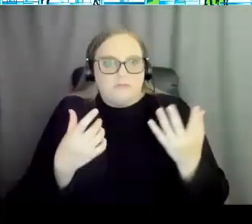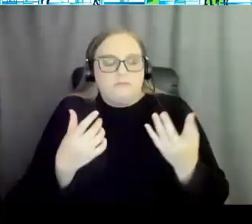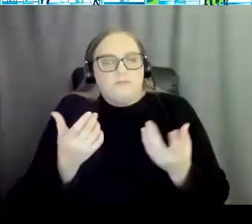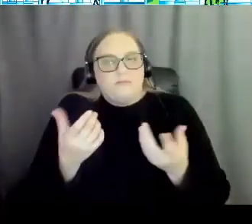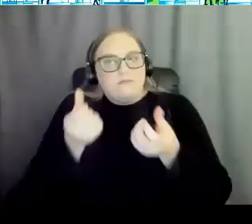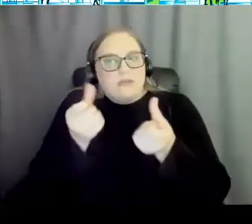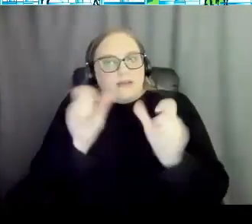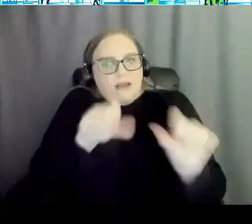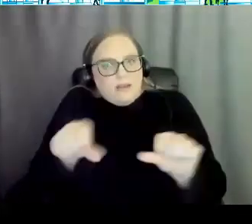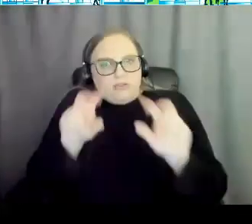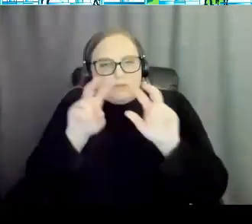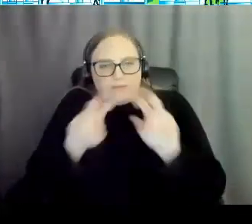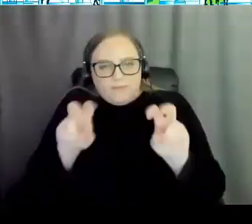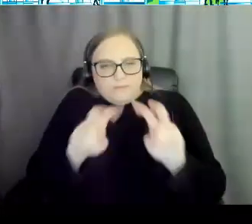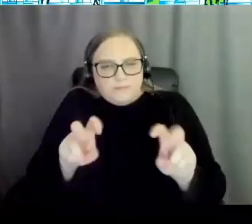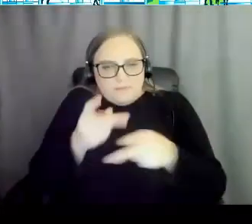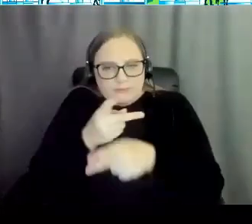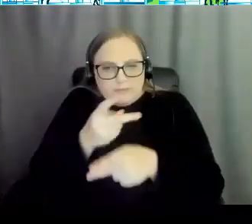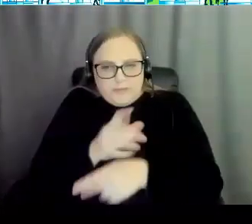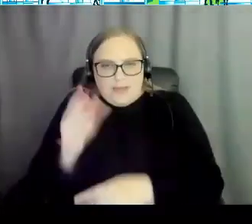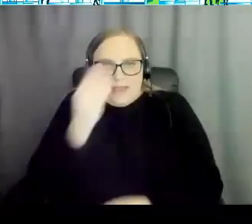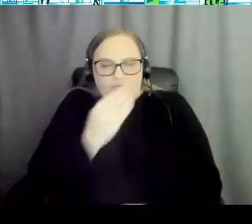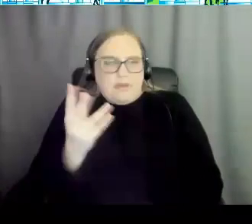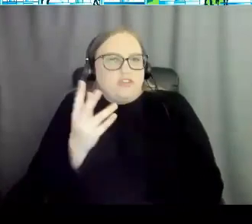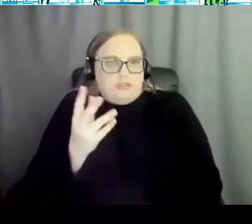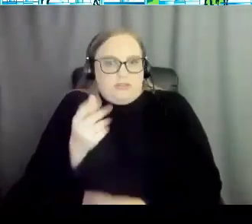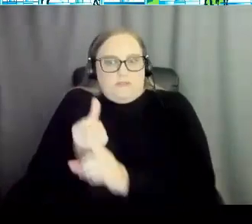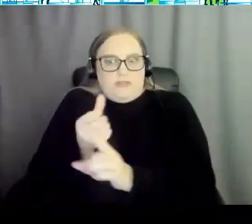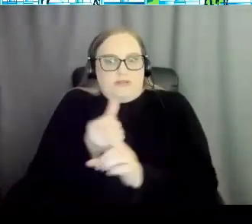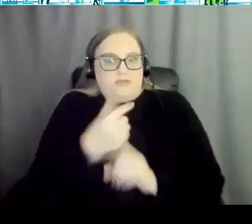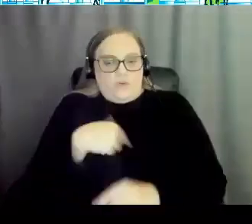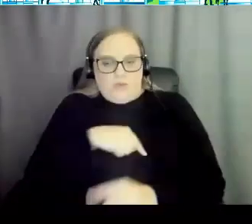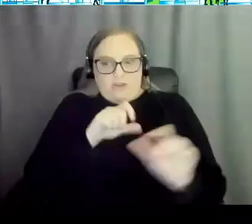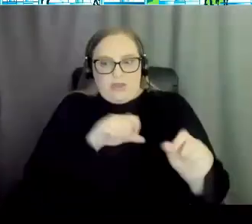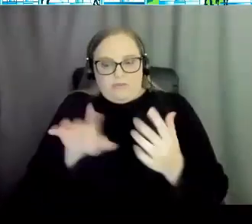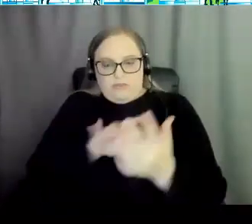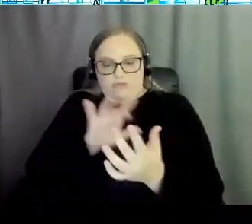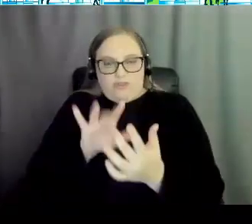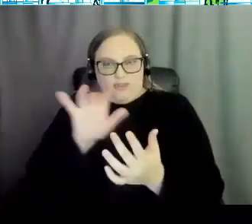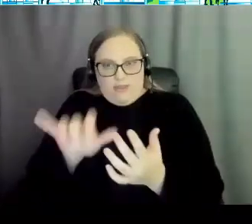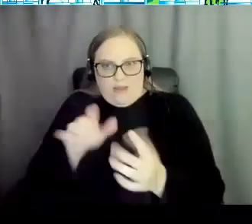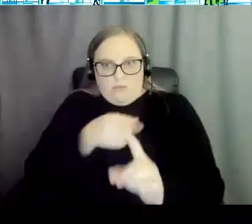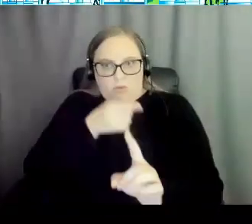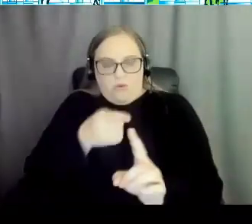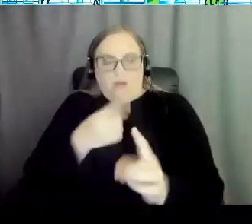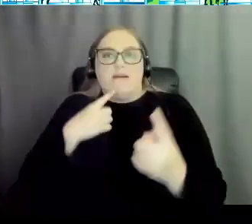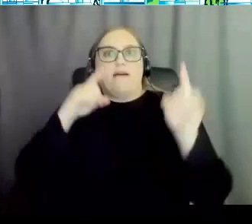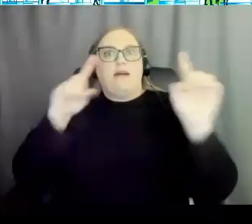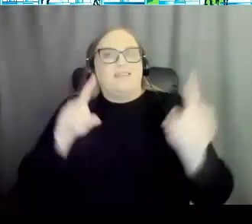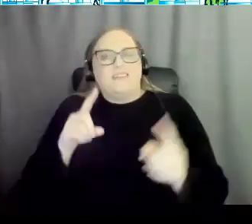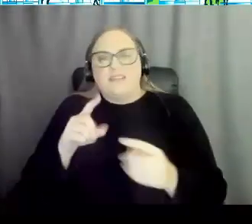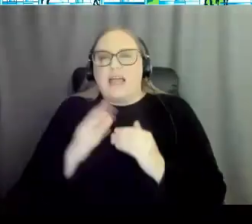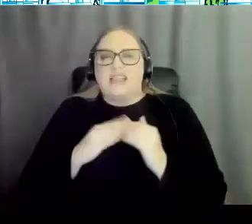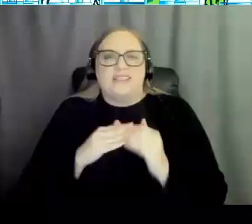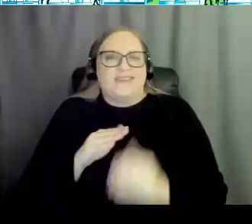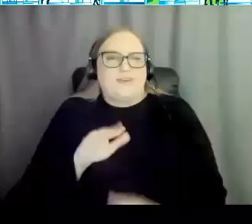that information at their own. If we are able to reach that point that at least 1% or 0.5%